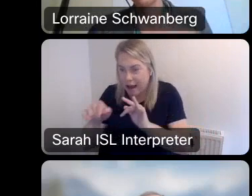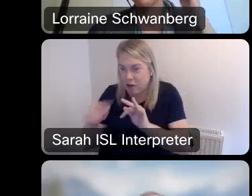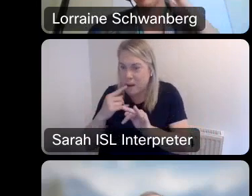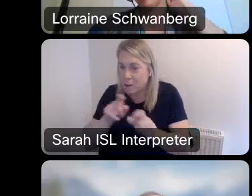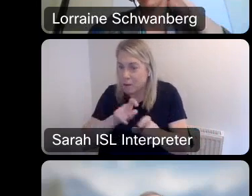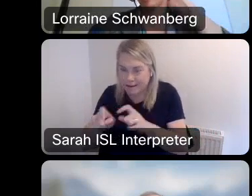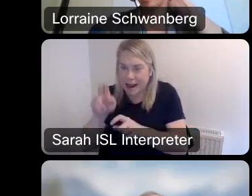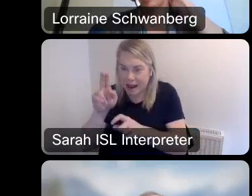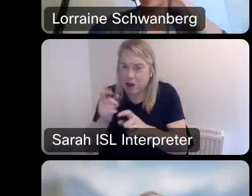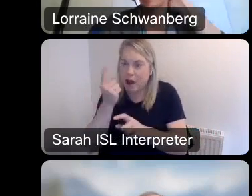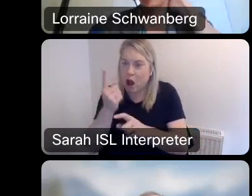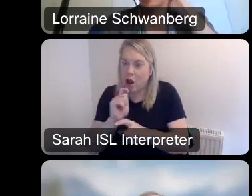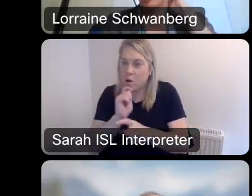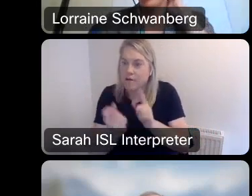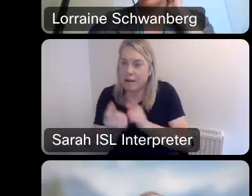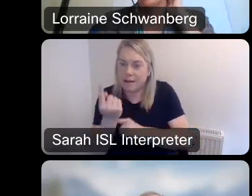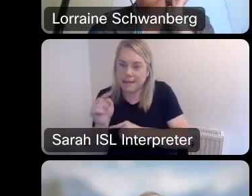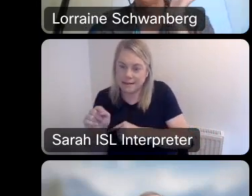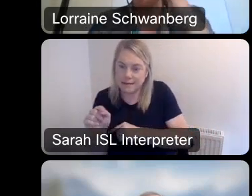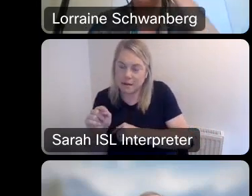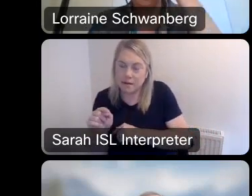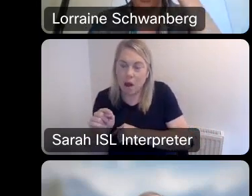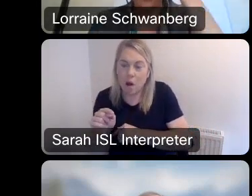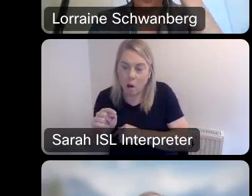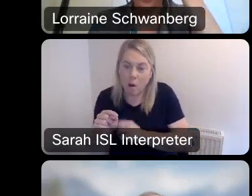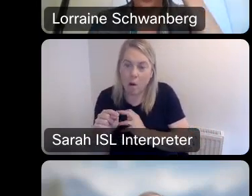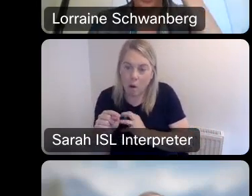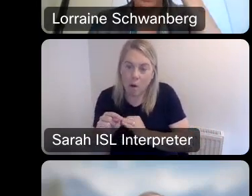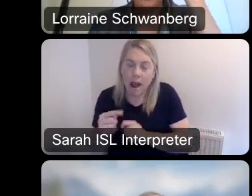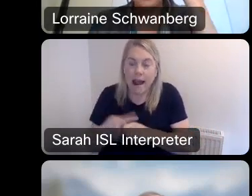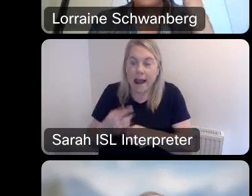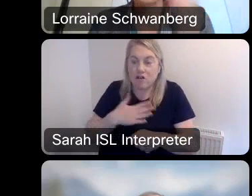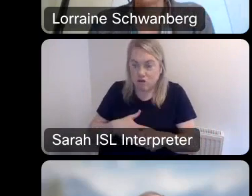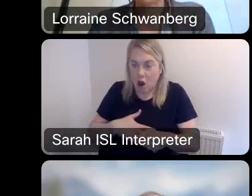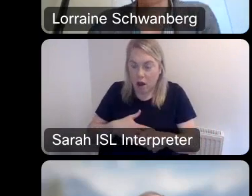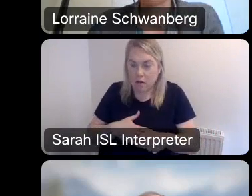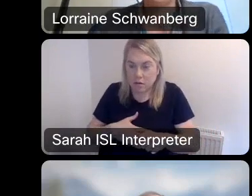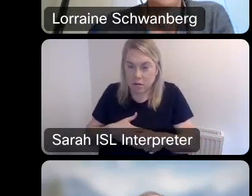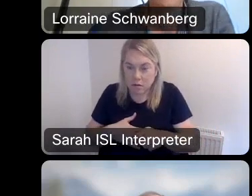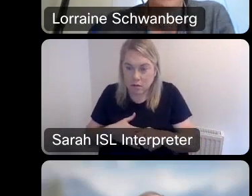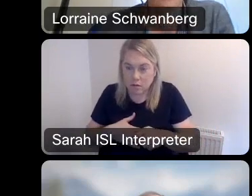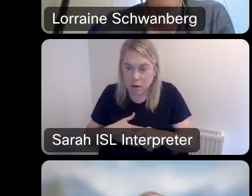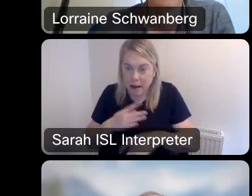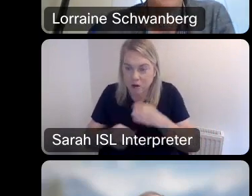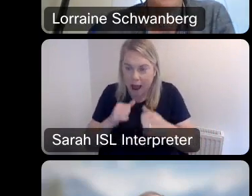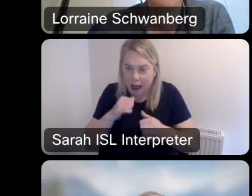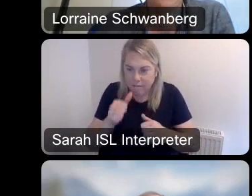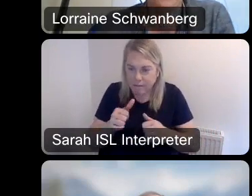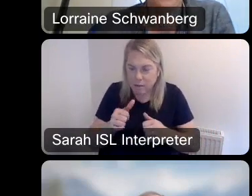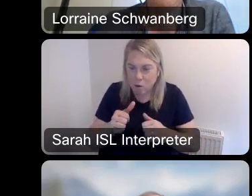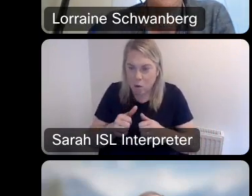notifiable incident. So again, I suppose just removing the boundaries between different healthcare facilities and how